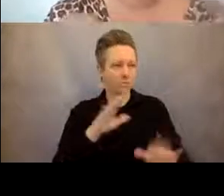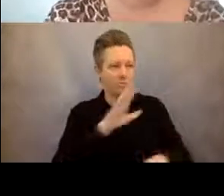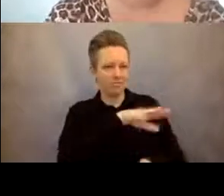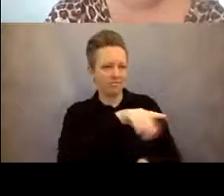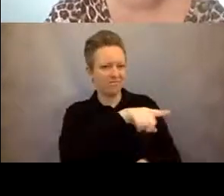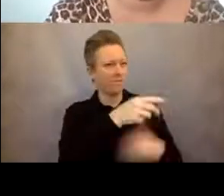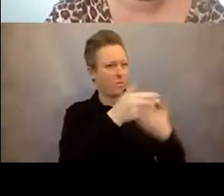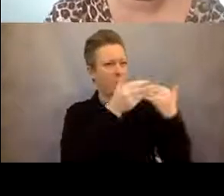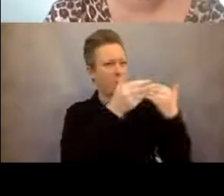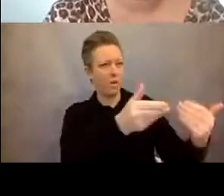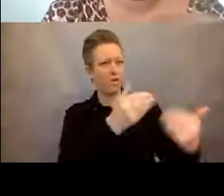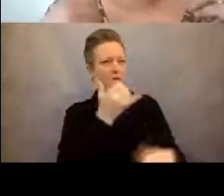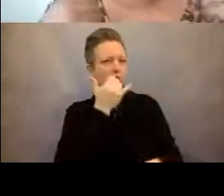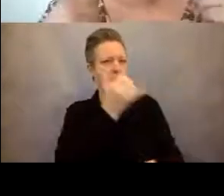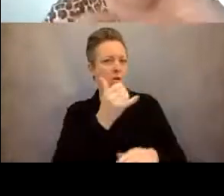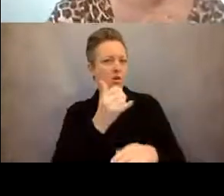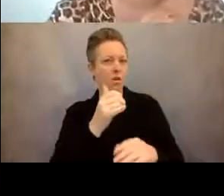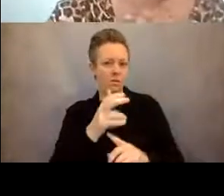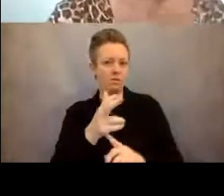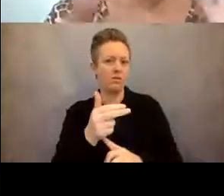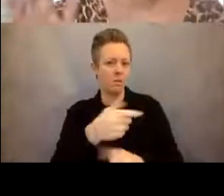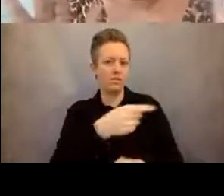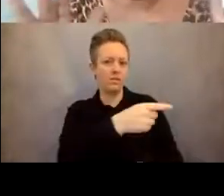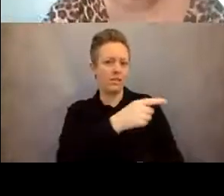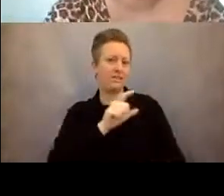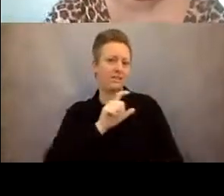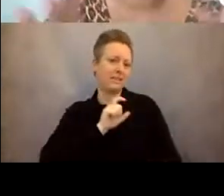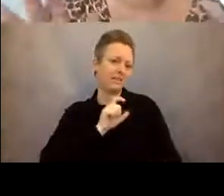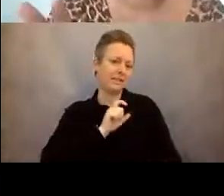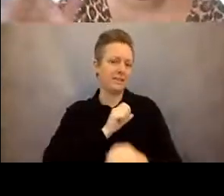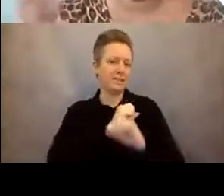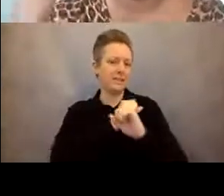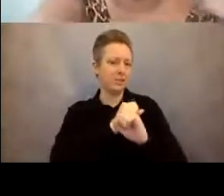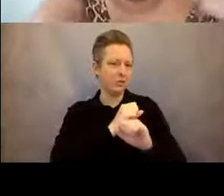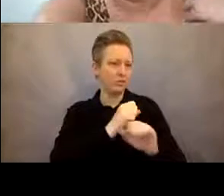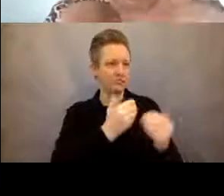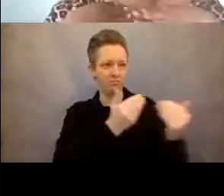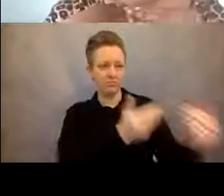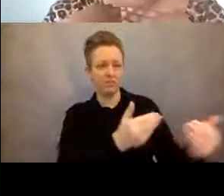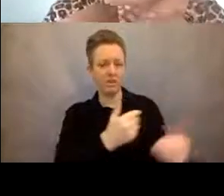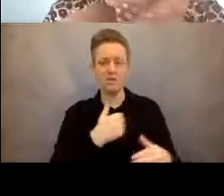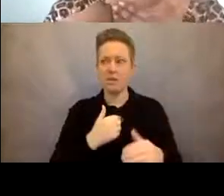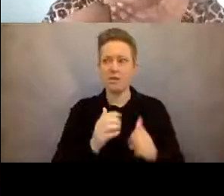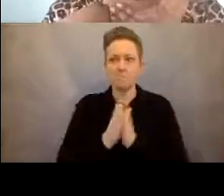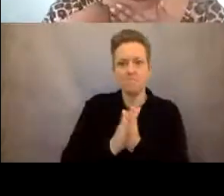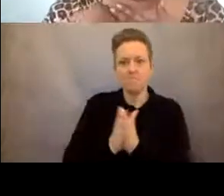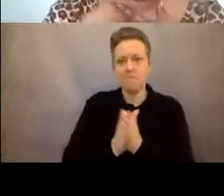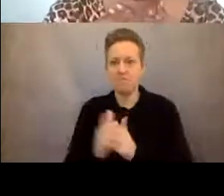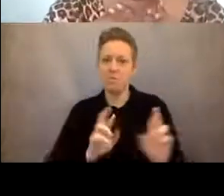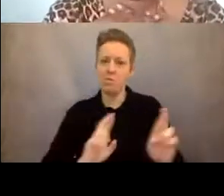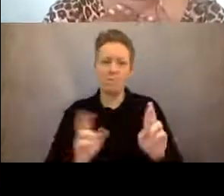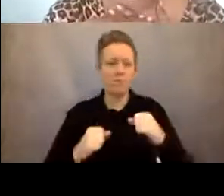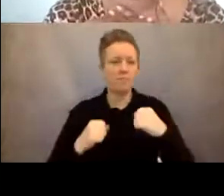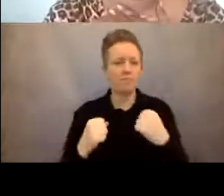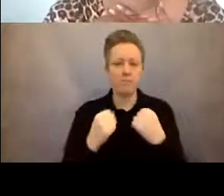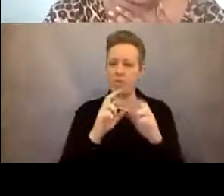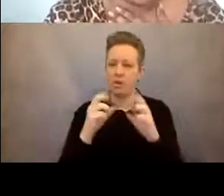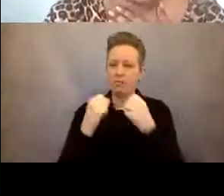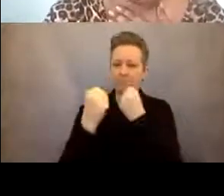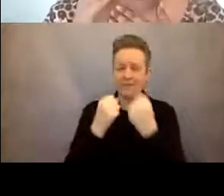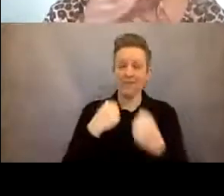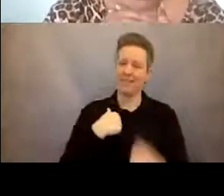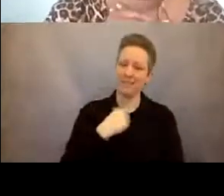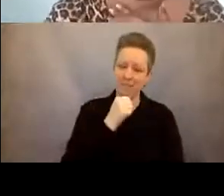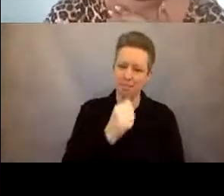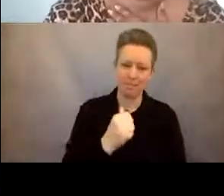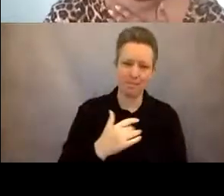Meanwhile, I'm pumping myself up. I'm like jumping up and down like a boxer, like I can fight. I don't fight. That's not who I am. But